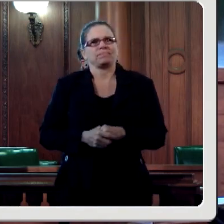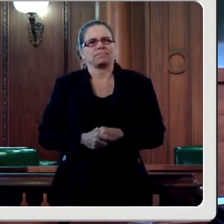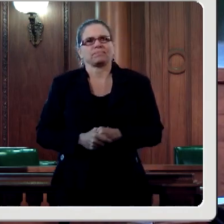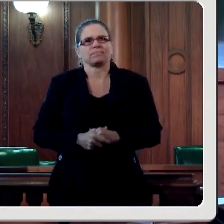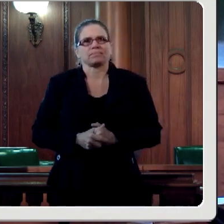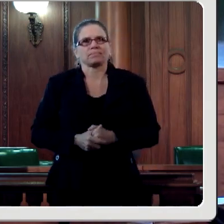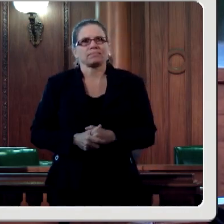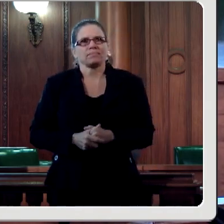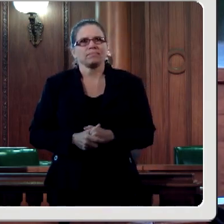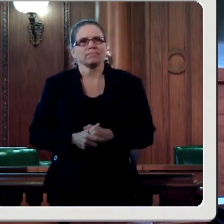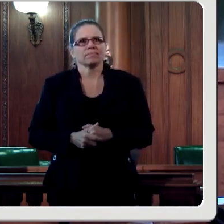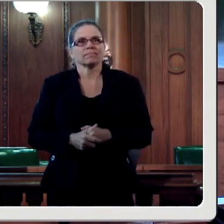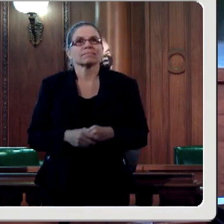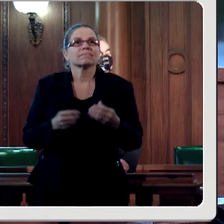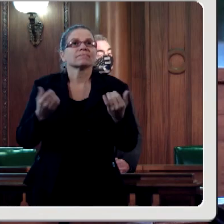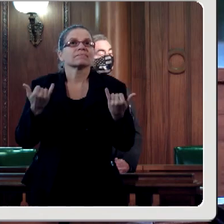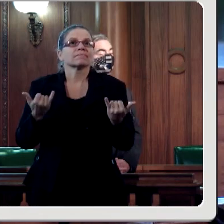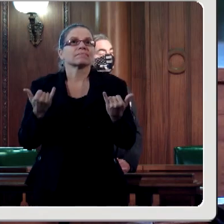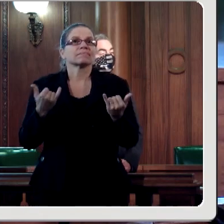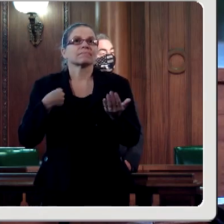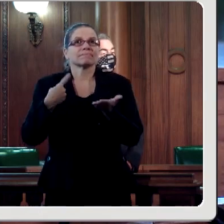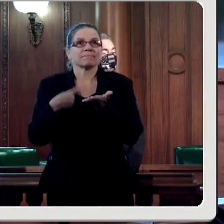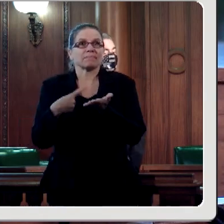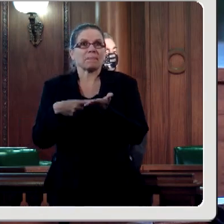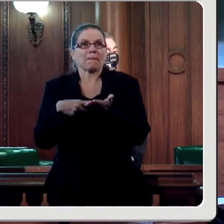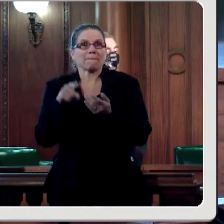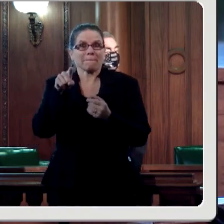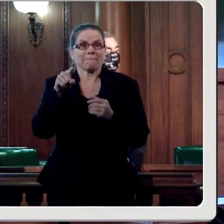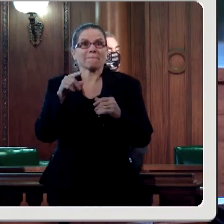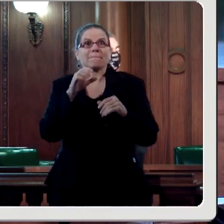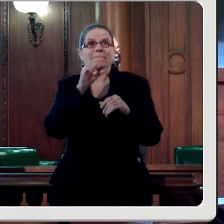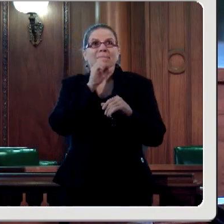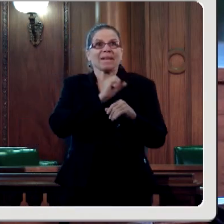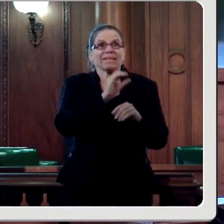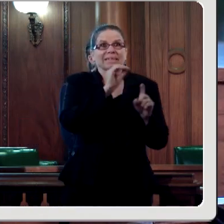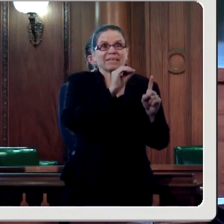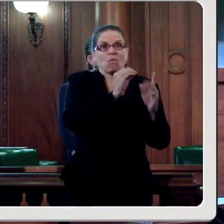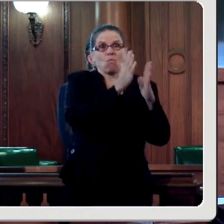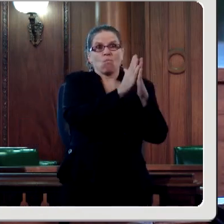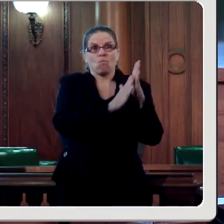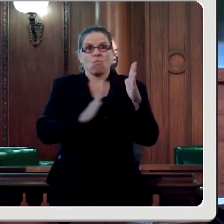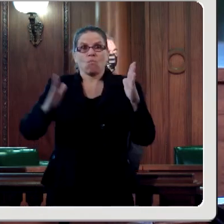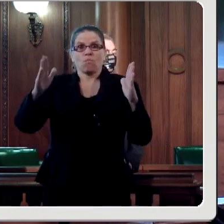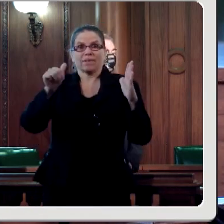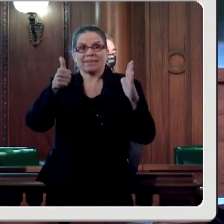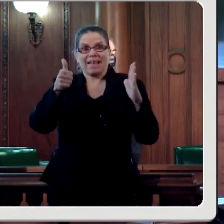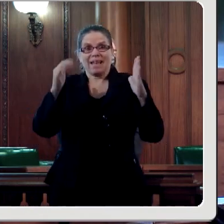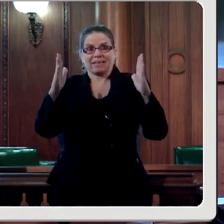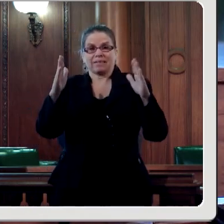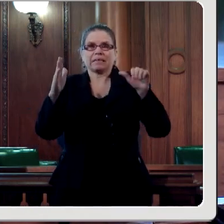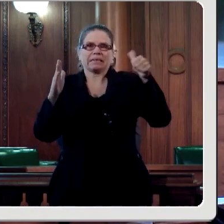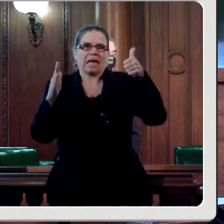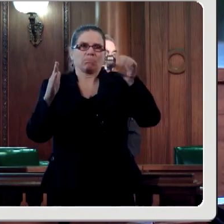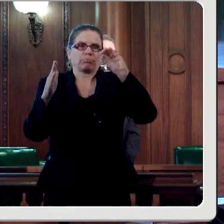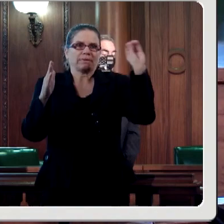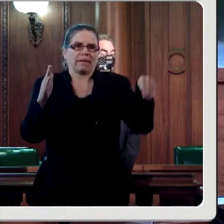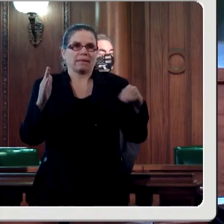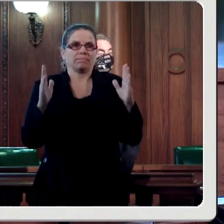to 10-year-olds, 10%, 11 to 20-year-olds, 14%, 21 to